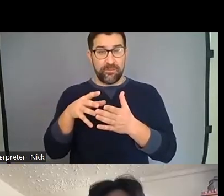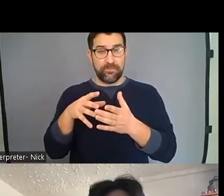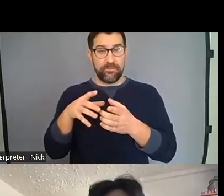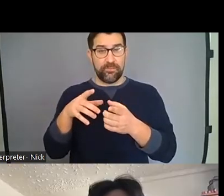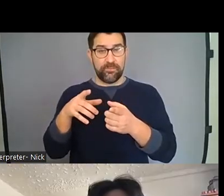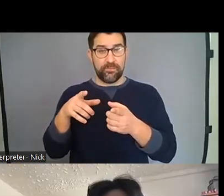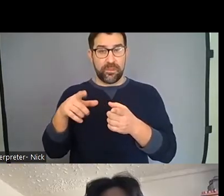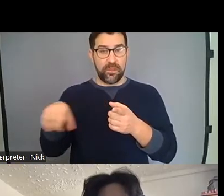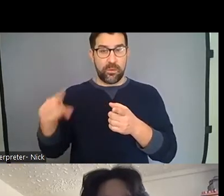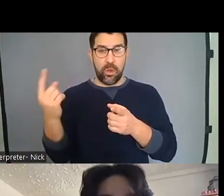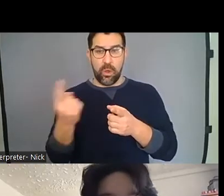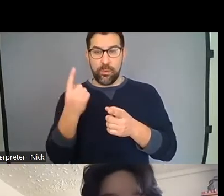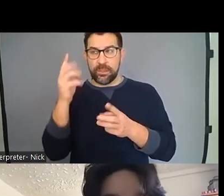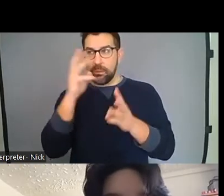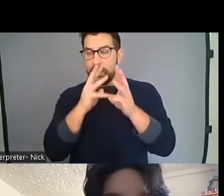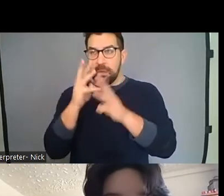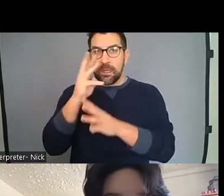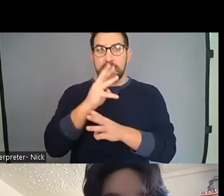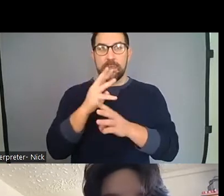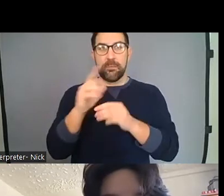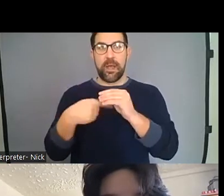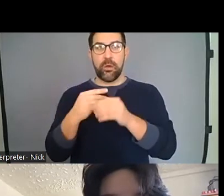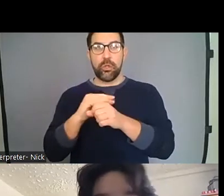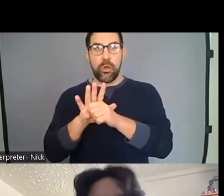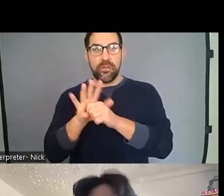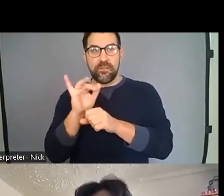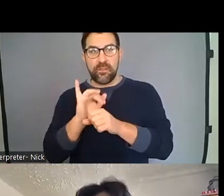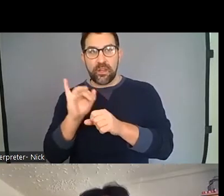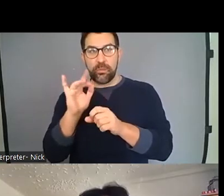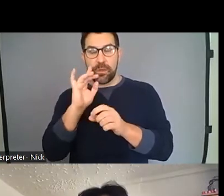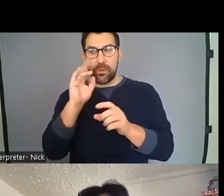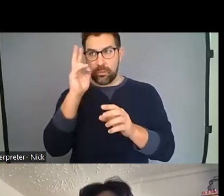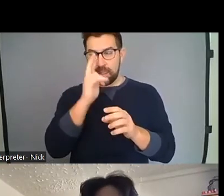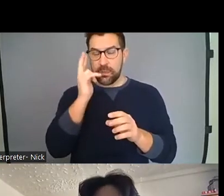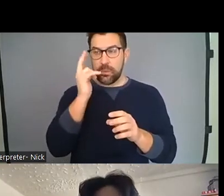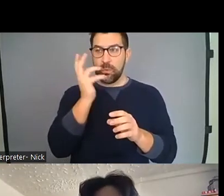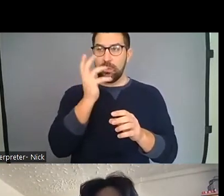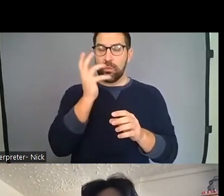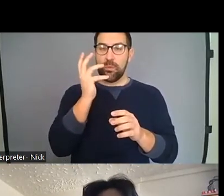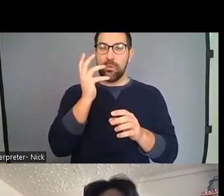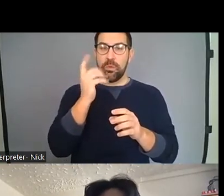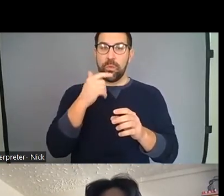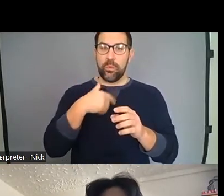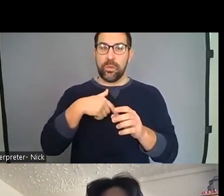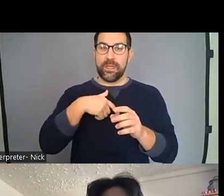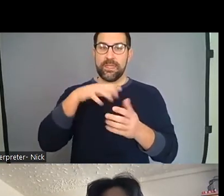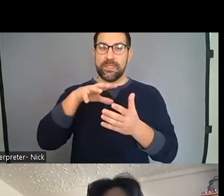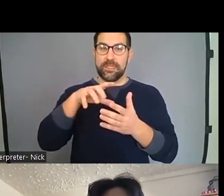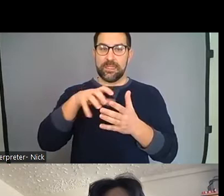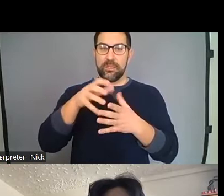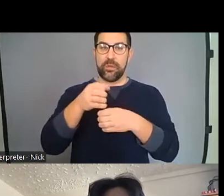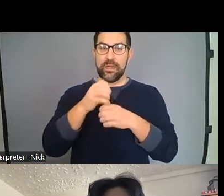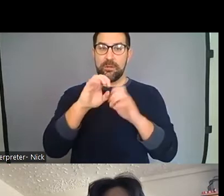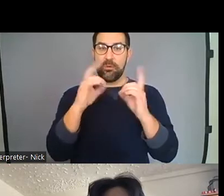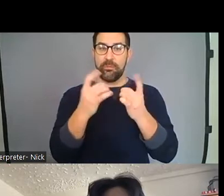always sort of worried about COVID infections. And we realized that we had to get the Department of